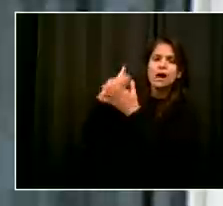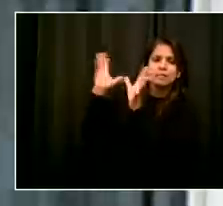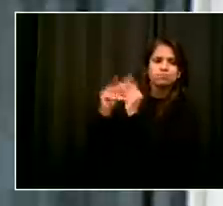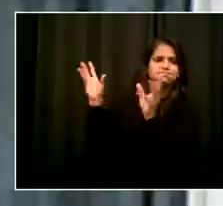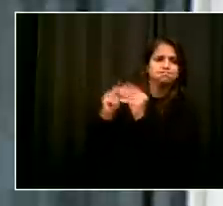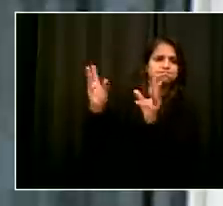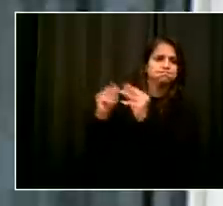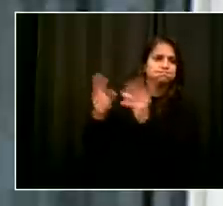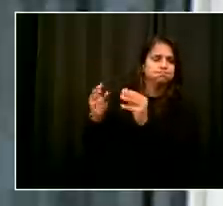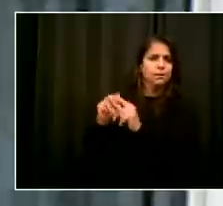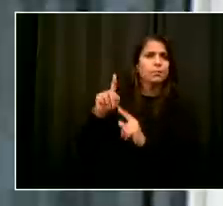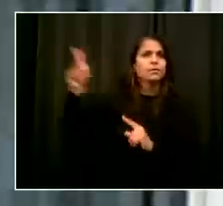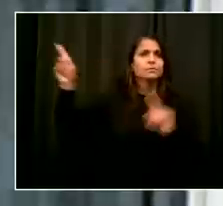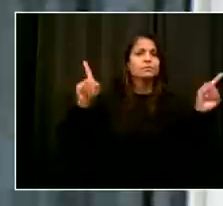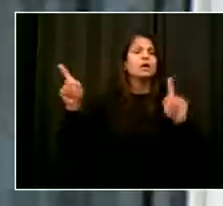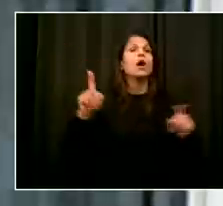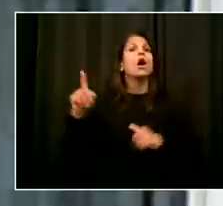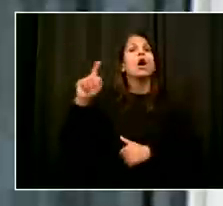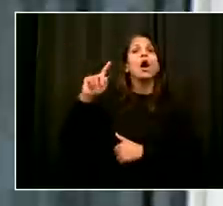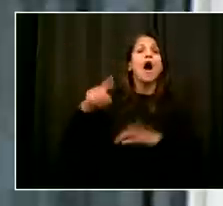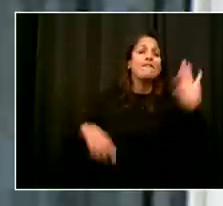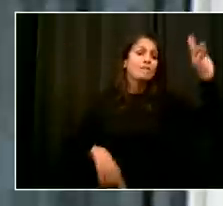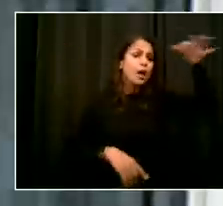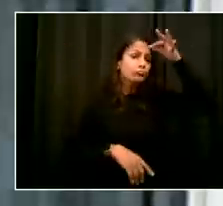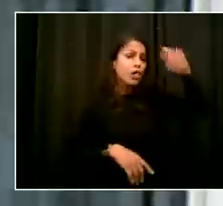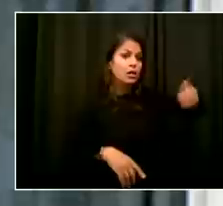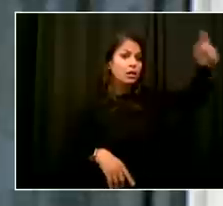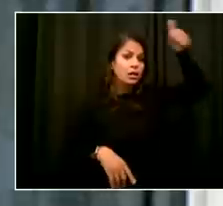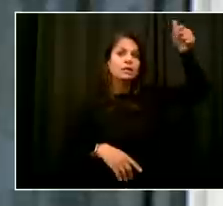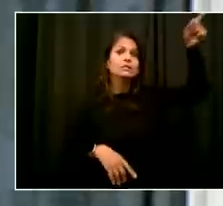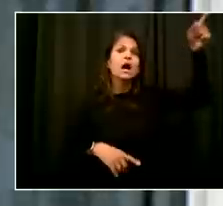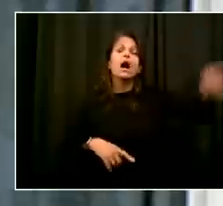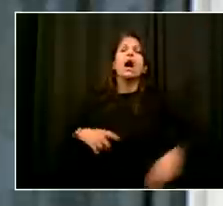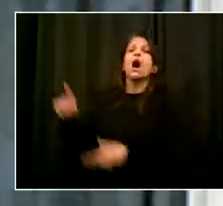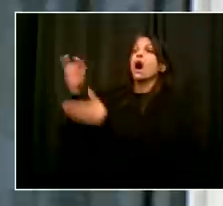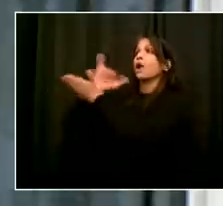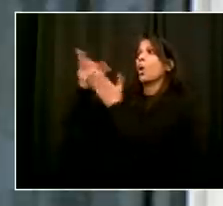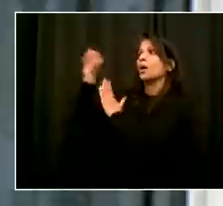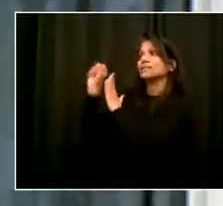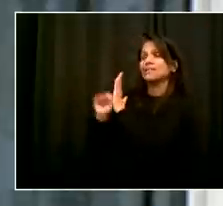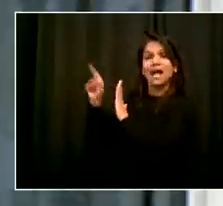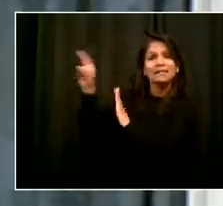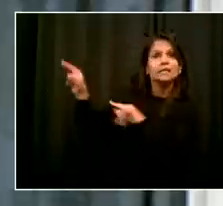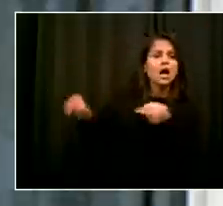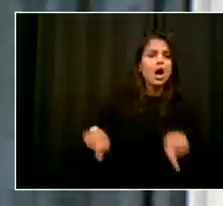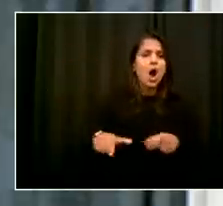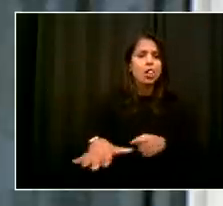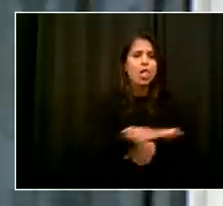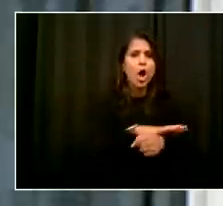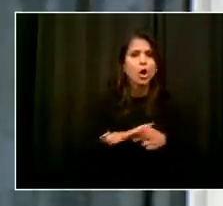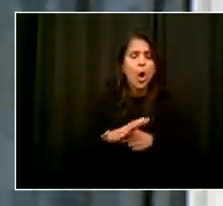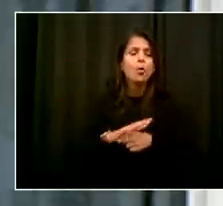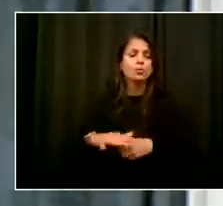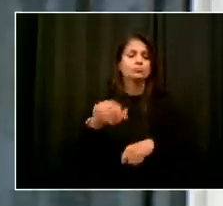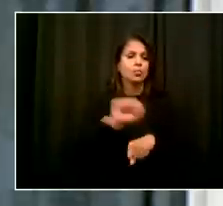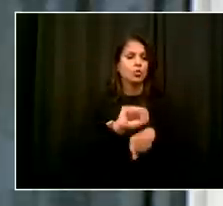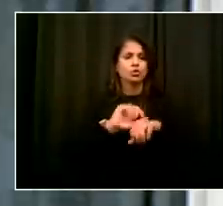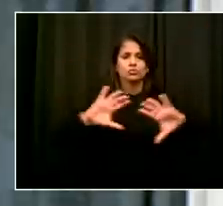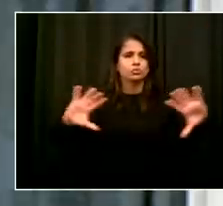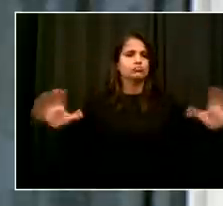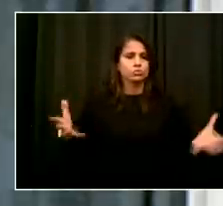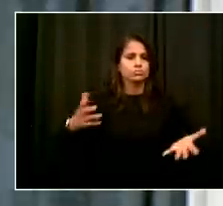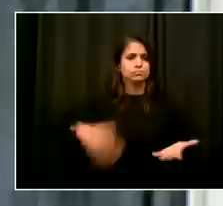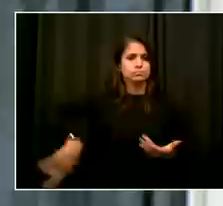working closely together to ensure that once we do have a safe and effective vaccine, which we hope will be